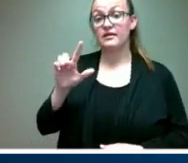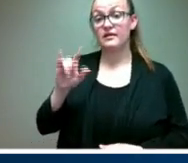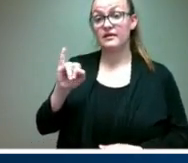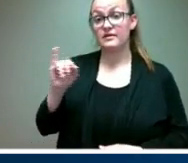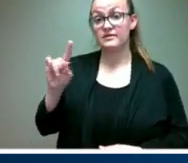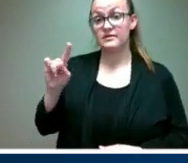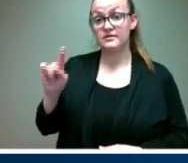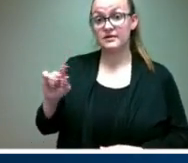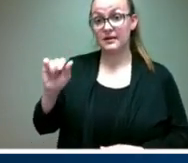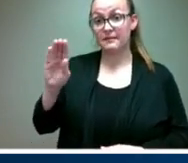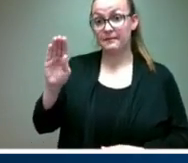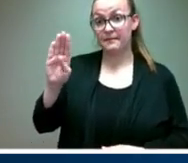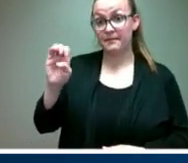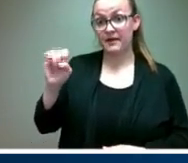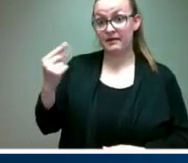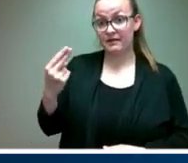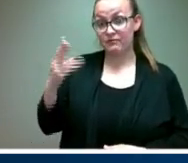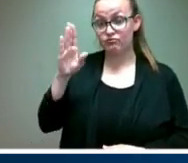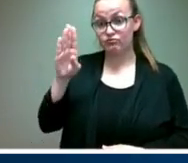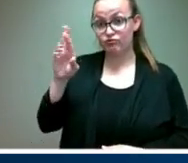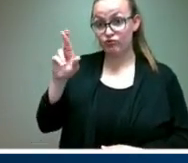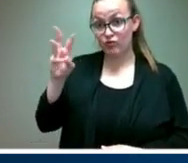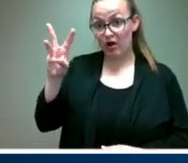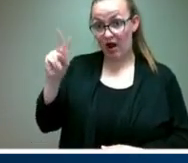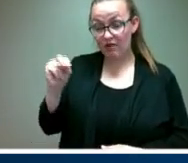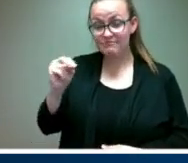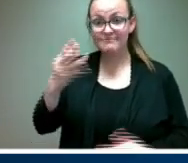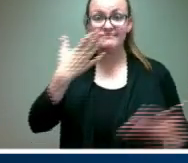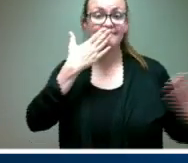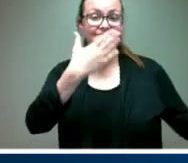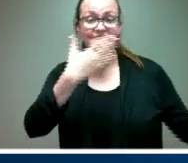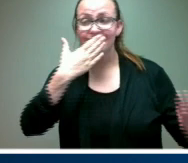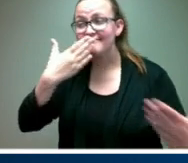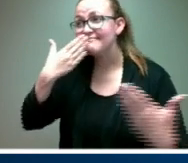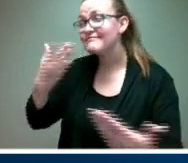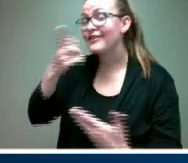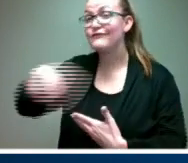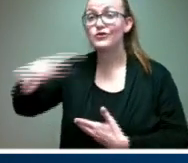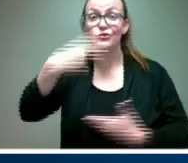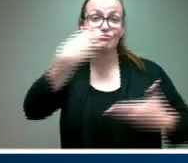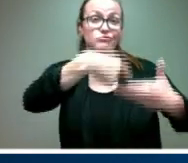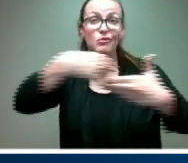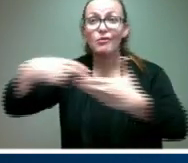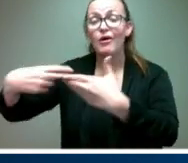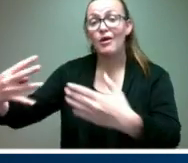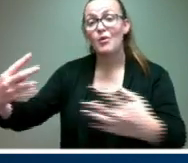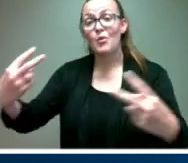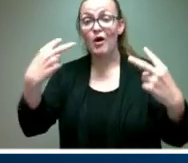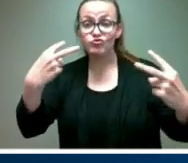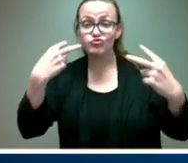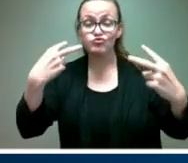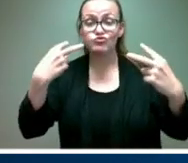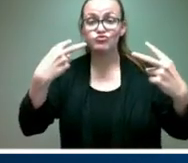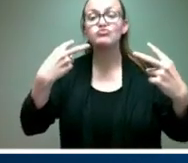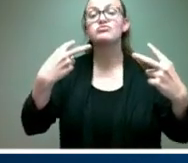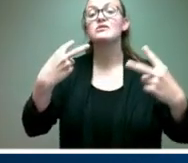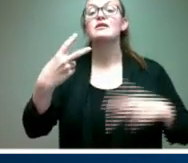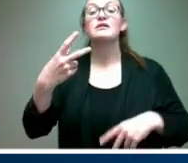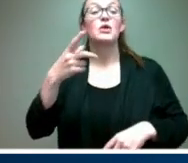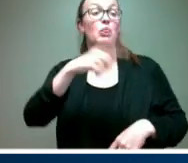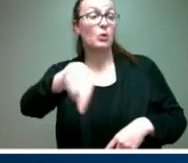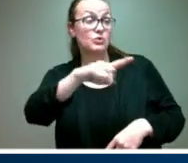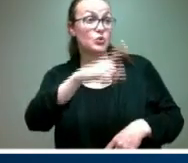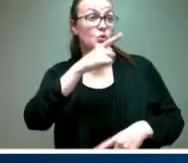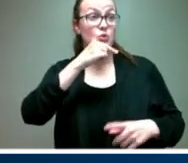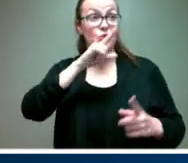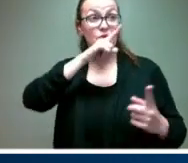for joining. Thank you to the viewers who submitted questions. And I would like to, before we